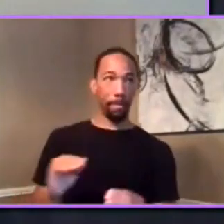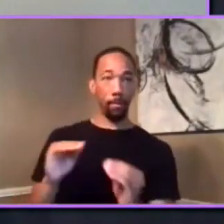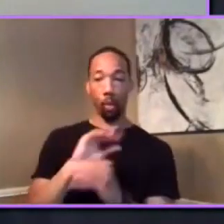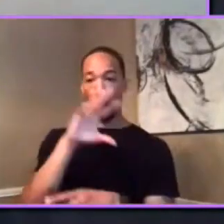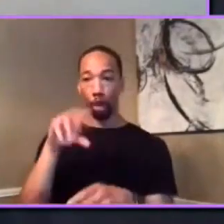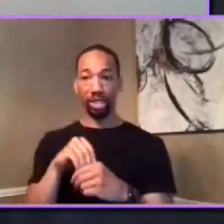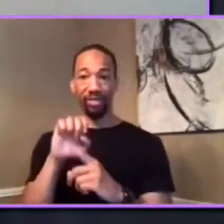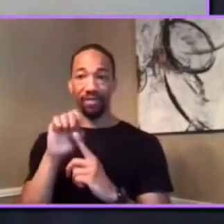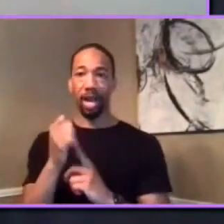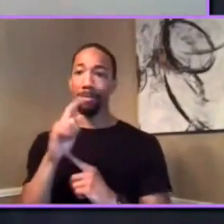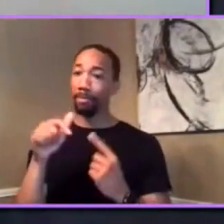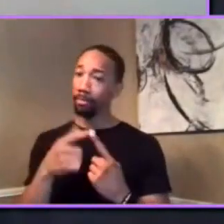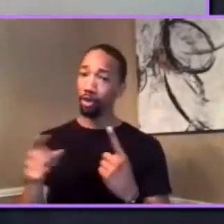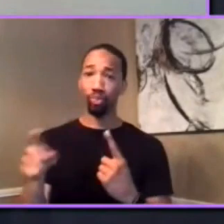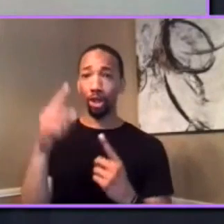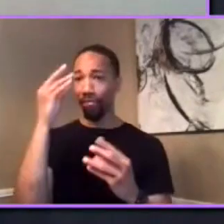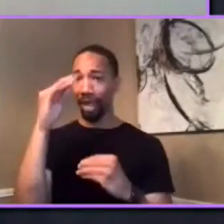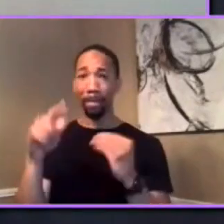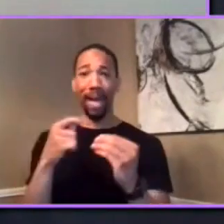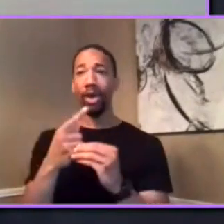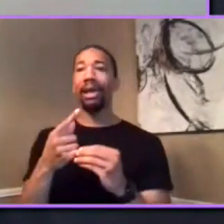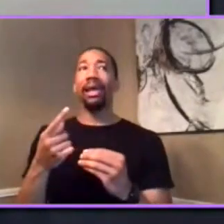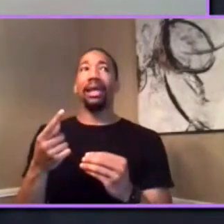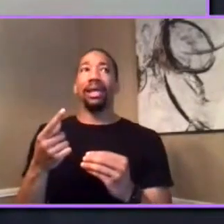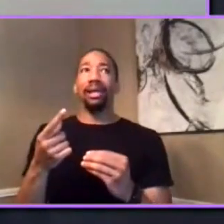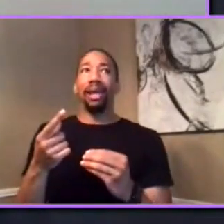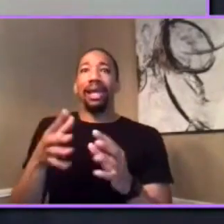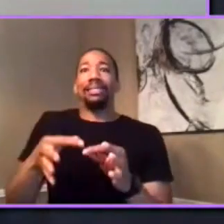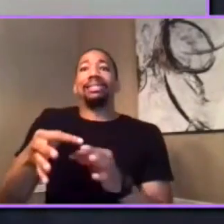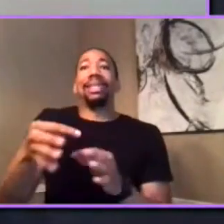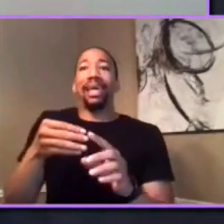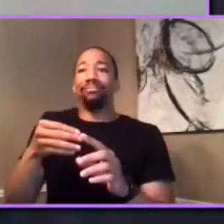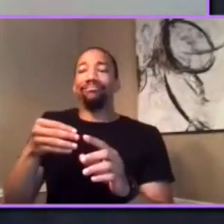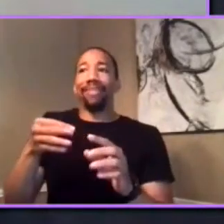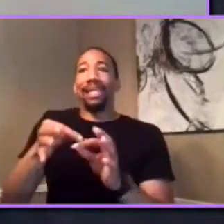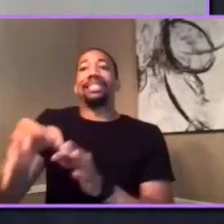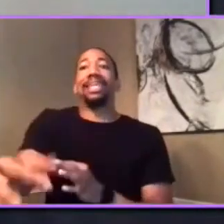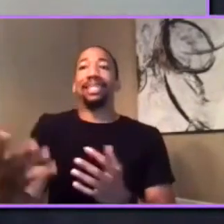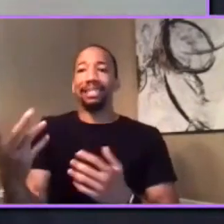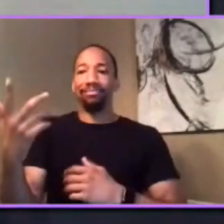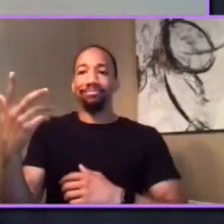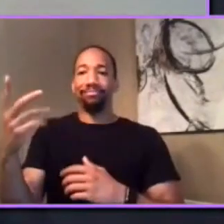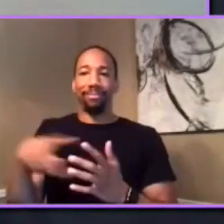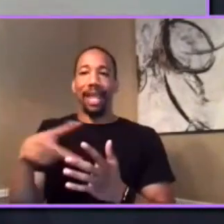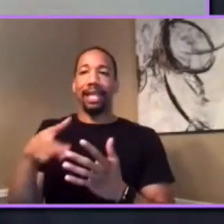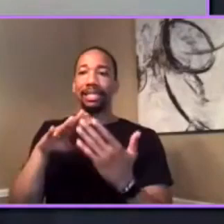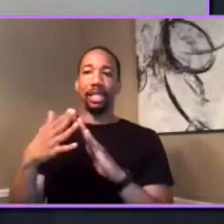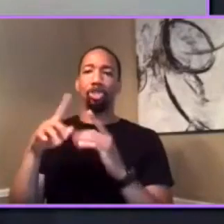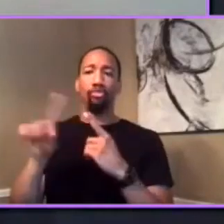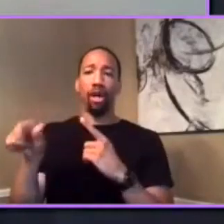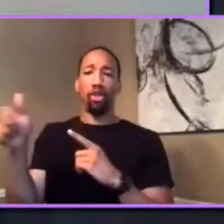extending the dance scene to other groups of underrepresented dancers, ultimately, they're going to see and